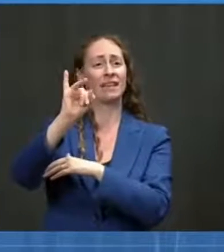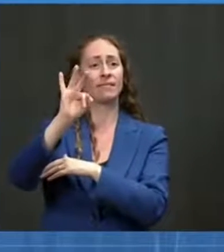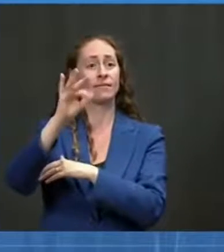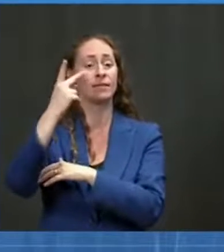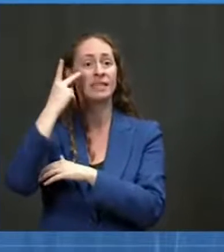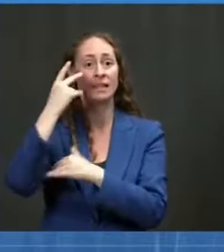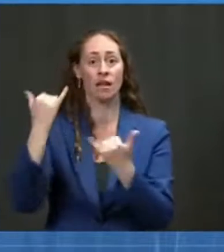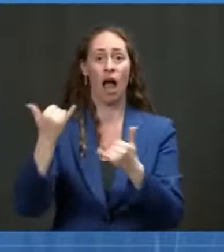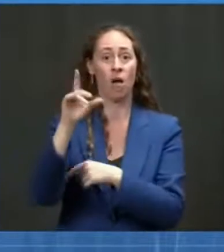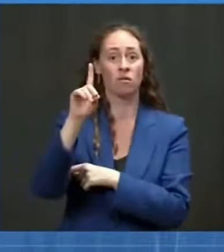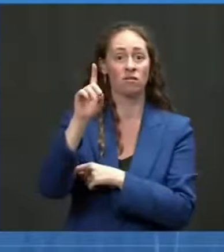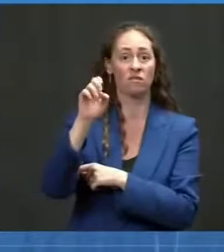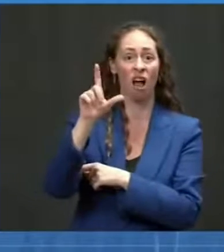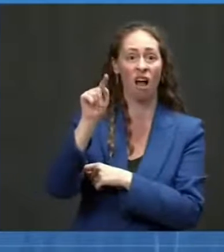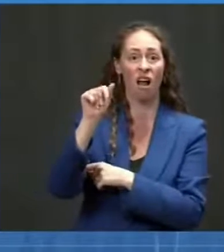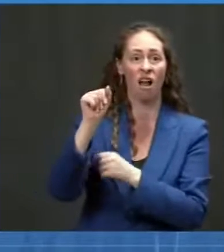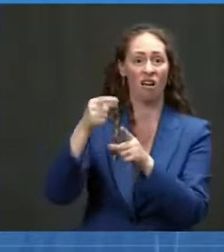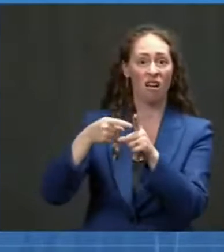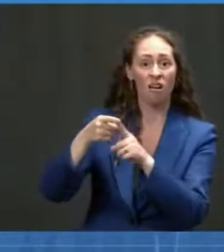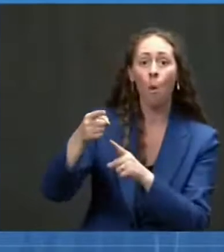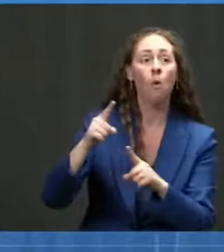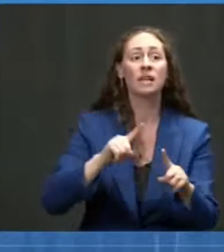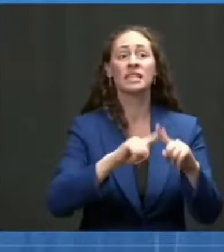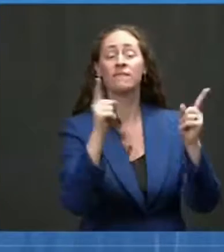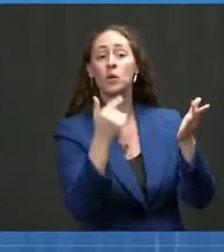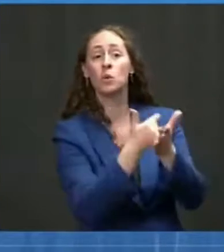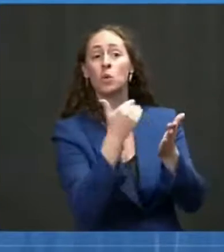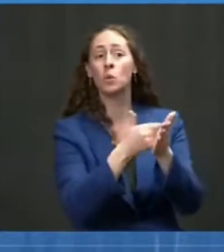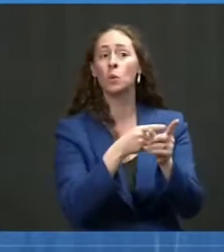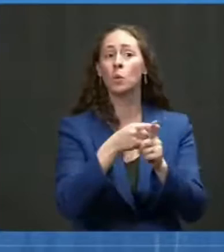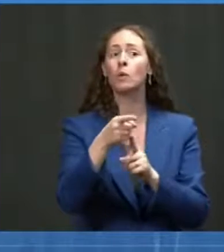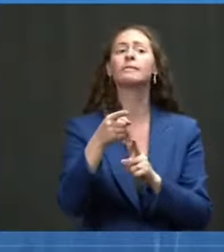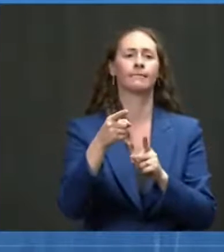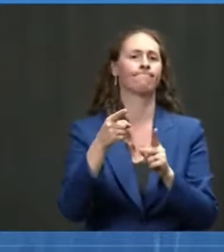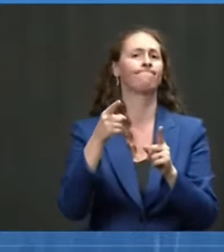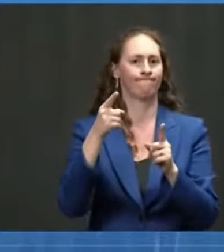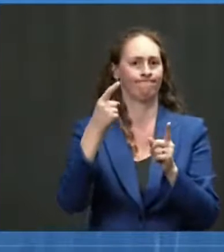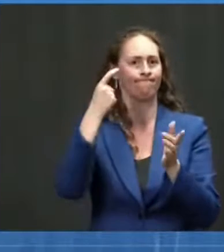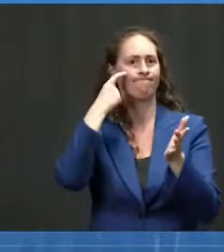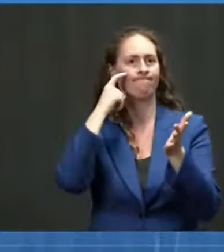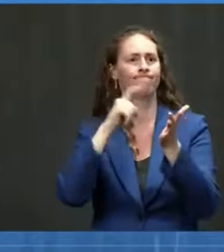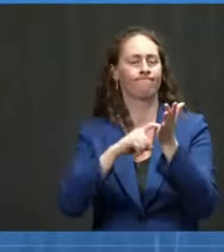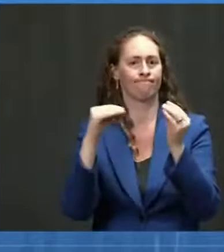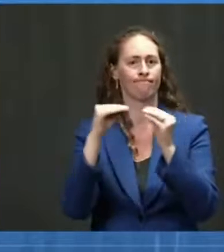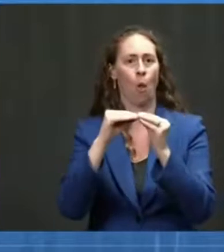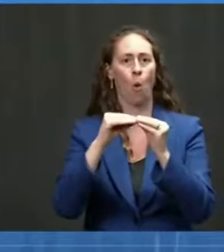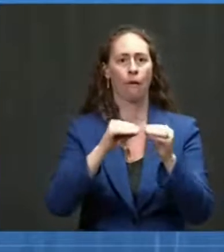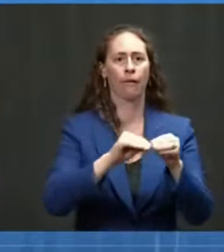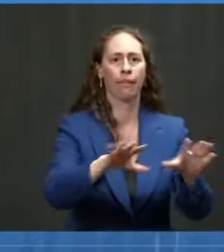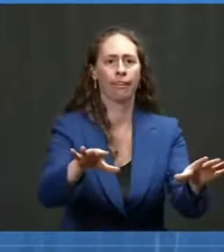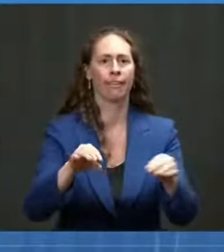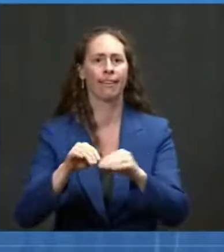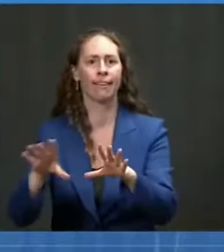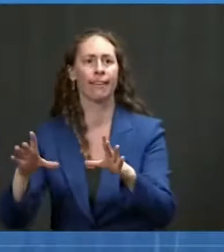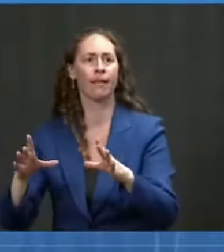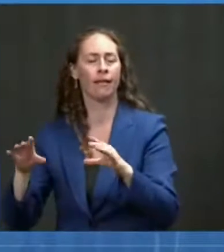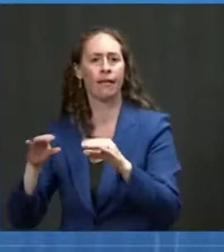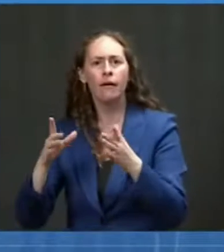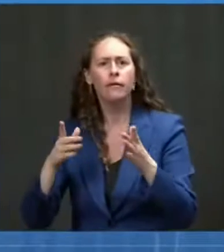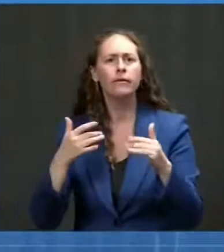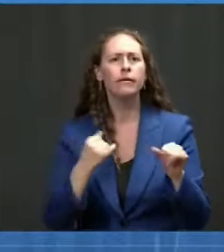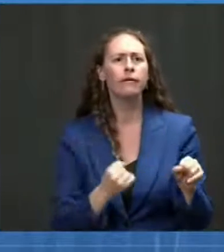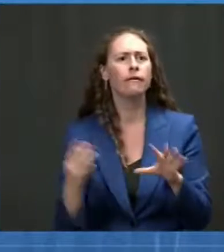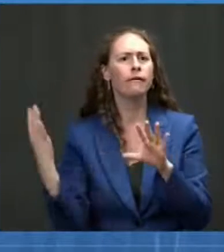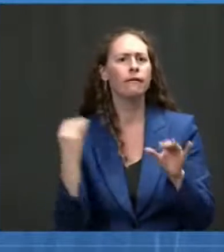will likely see in the future a increase in breakthrough hospitalizations and breakthrough deaths. And that's why we